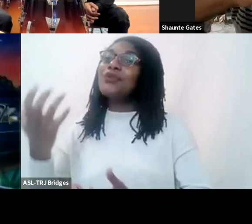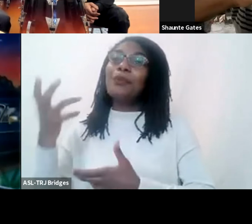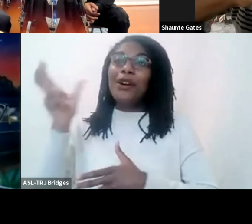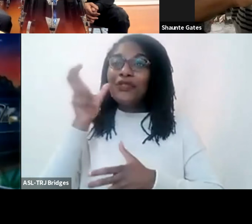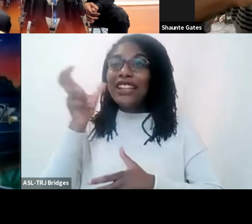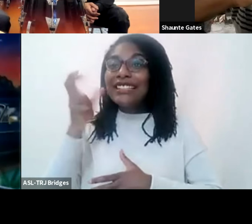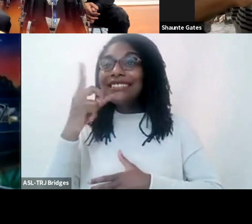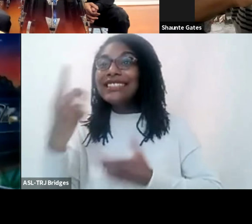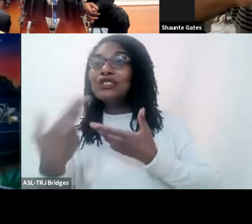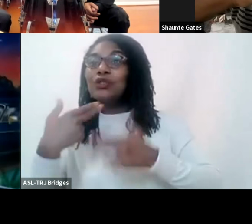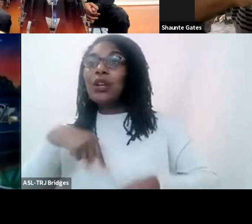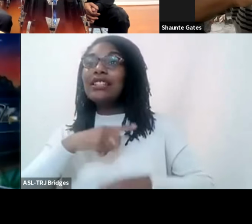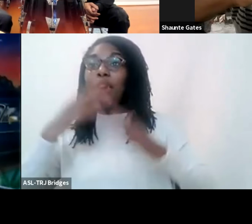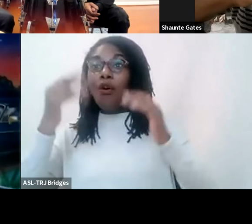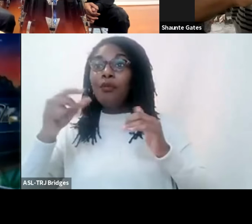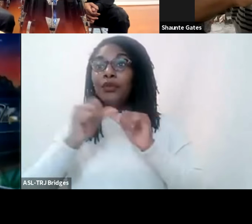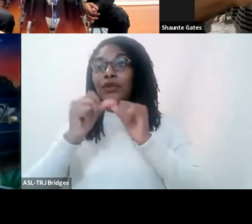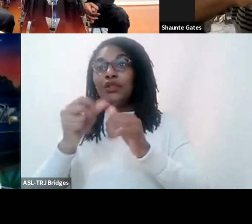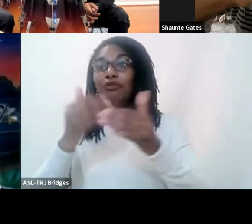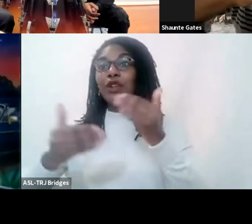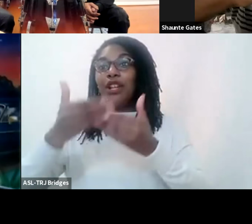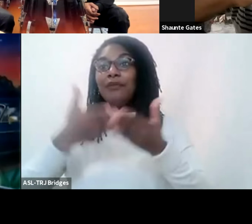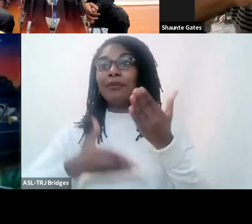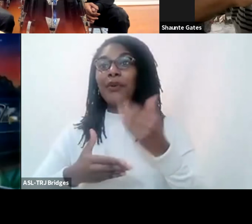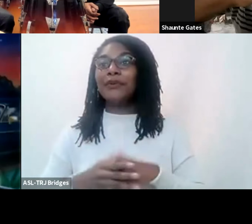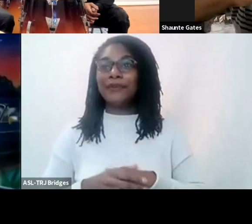in, and I hope you enjoy the next segment.